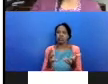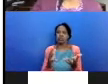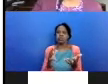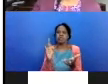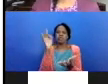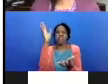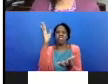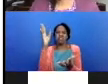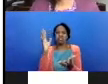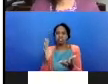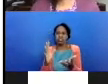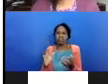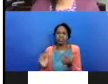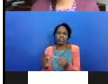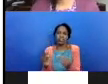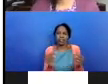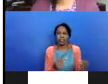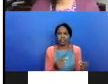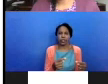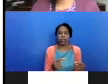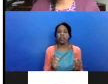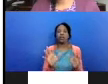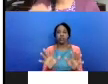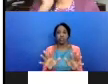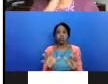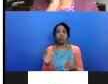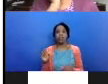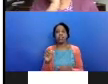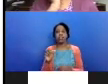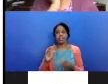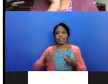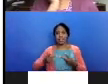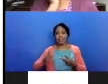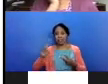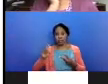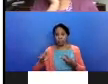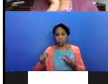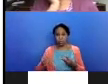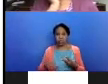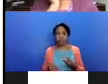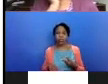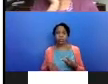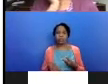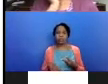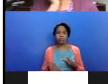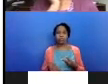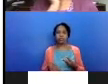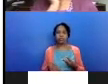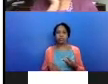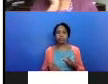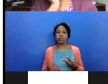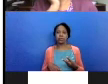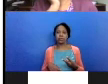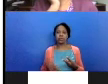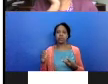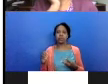And so, sorry, the other part in terms of change the organization, for the first year, I just started experimenting in a group with asking guys